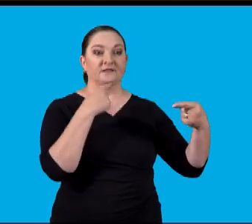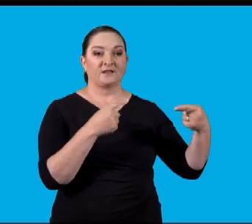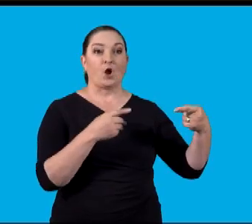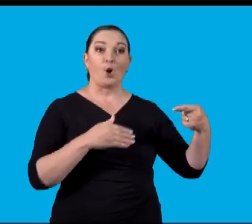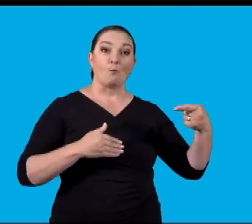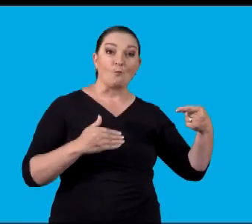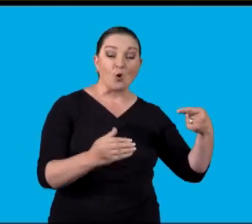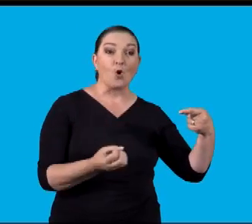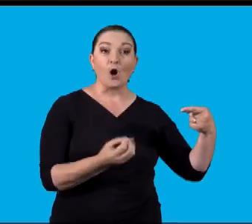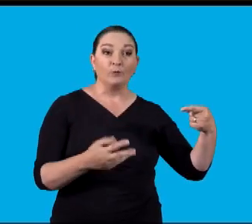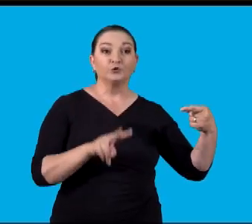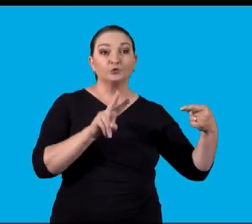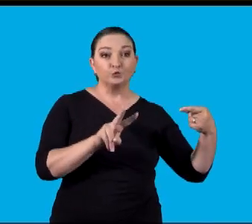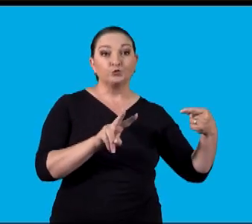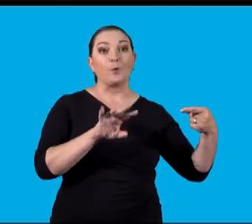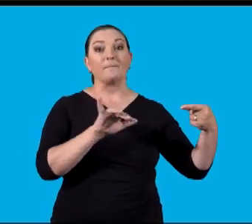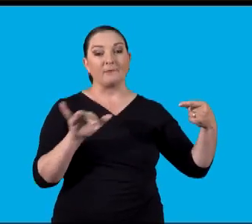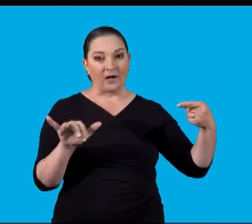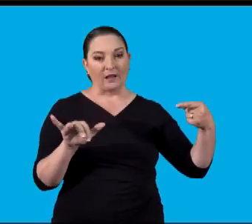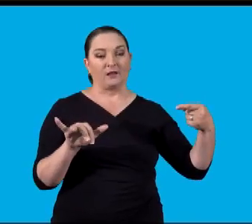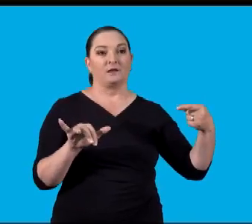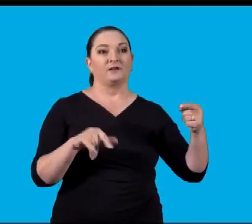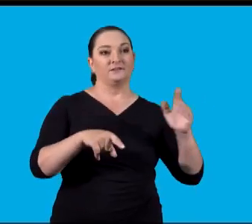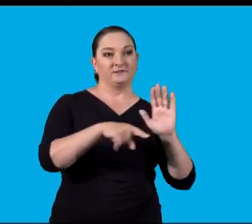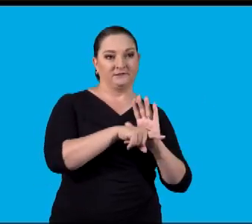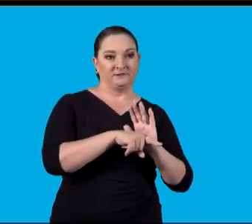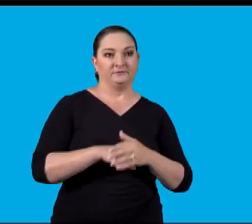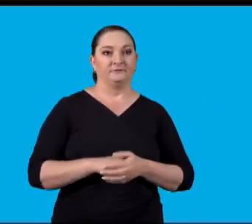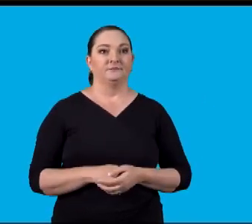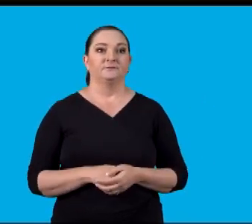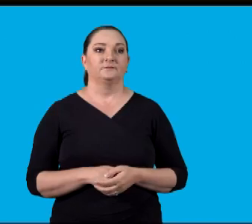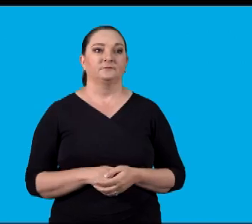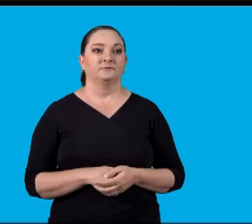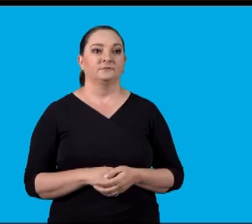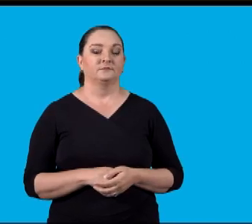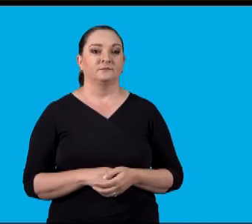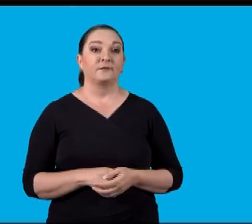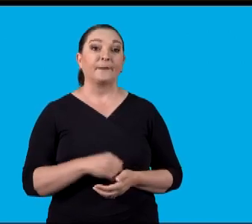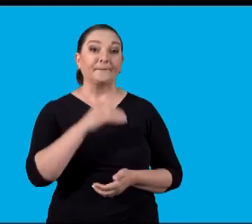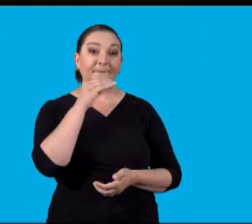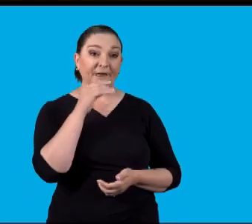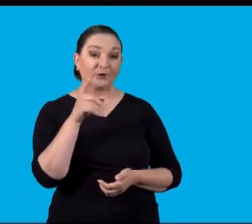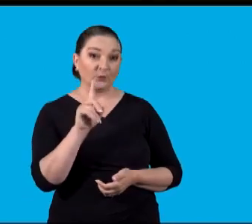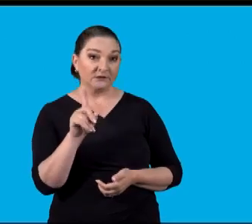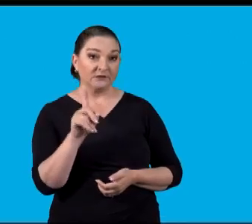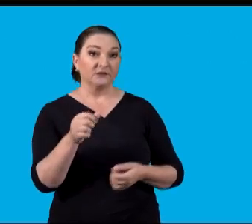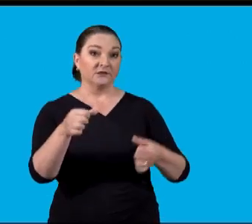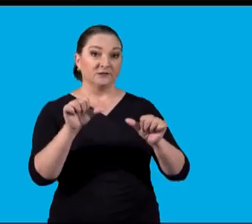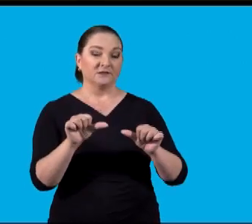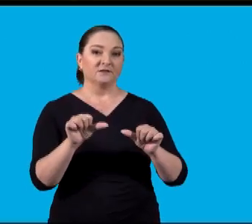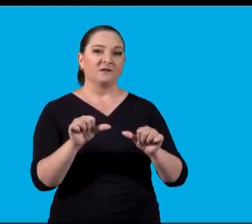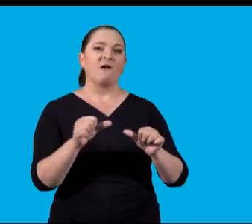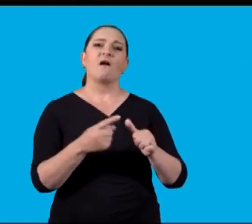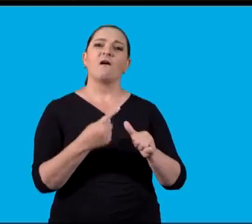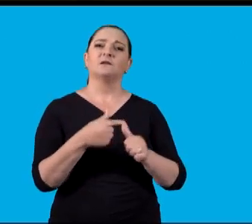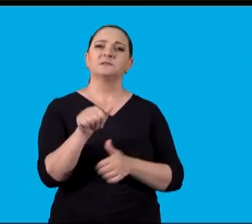further 2 million shares were issued. So you subtract that 2 million shares. That therefore means you